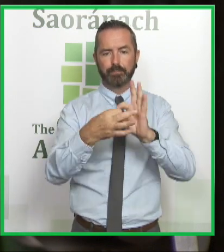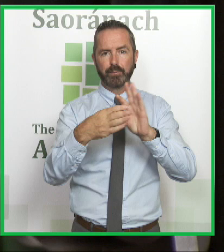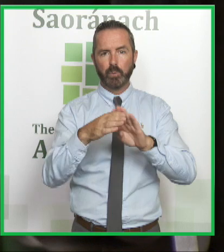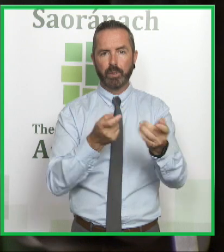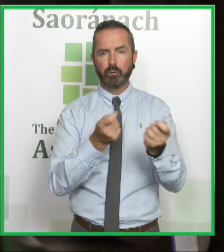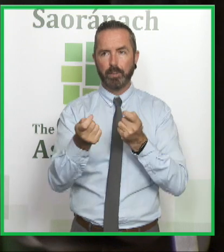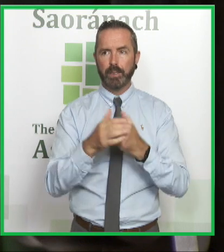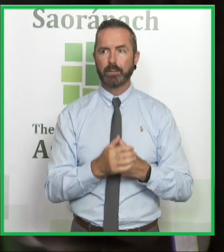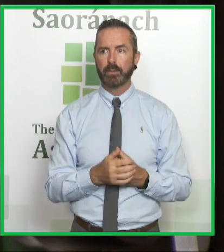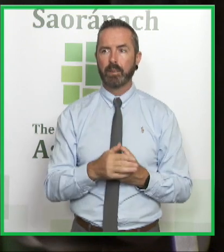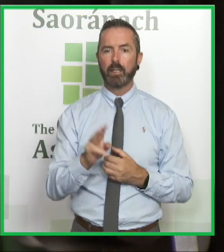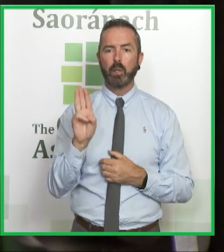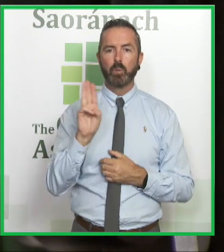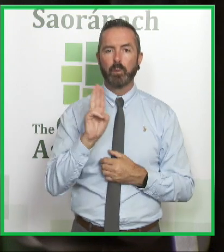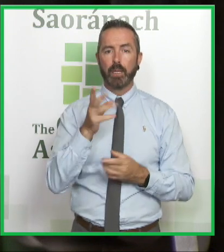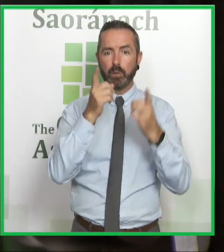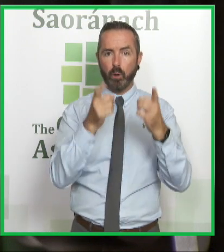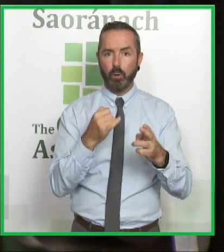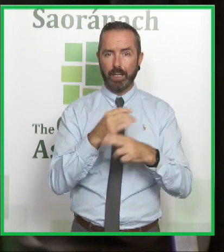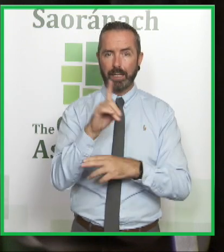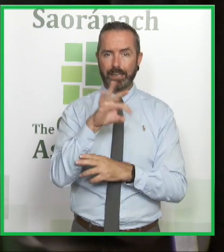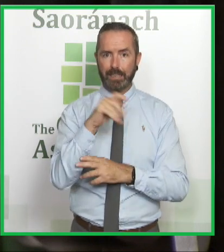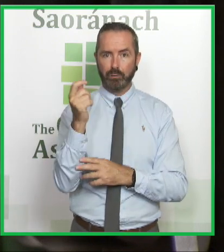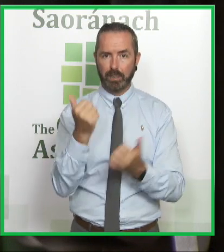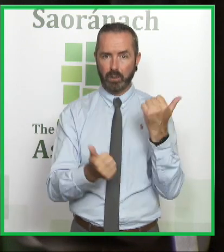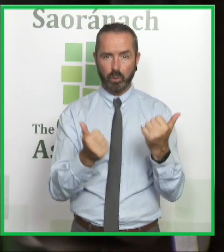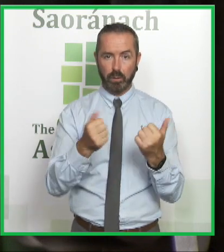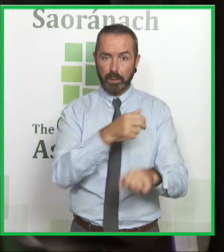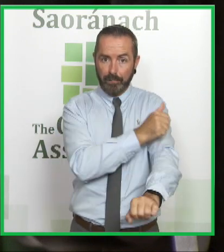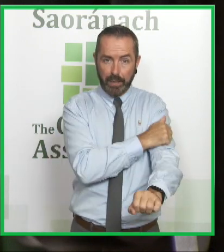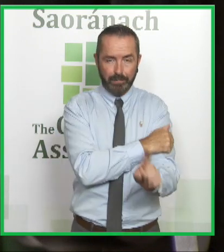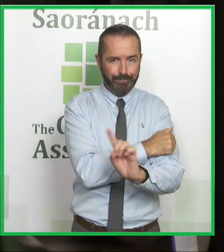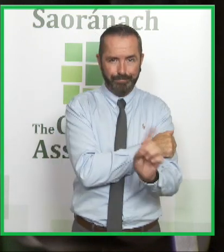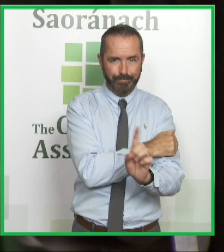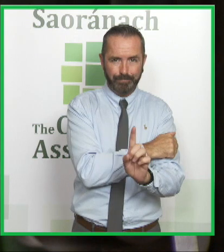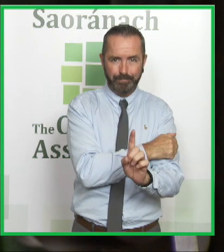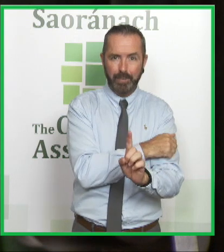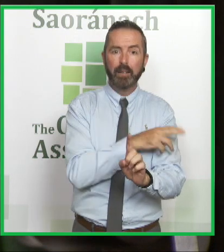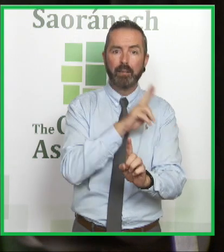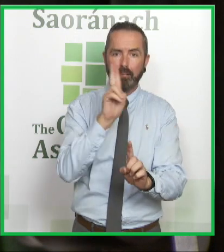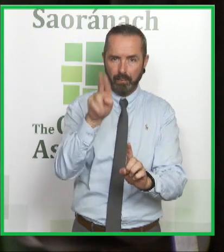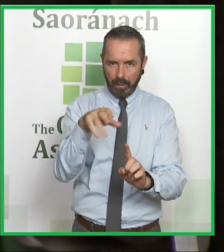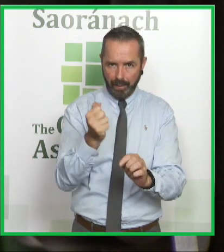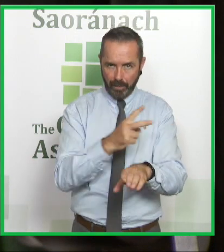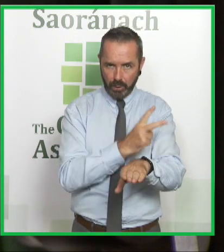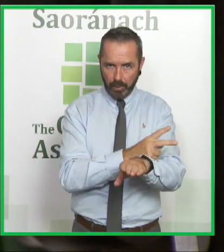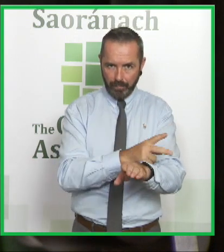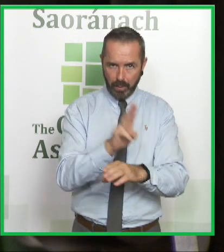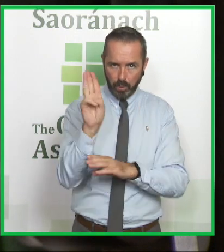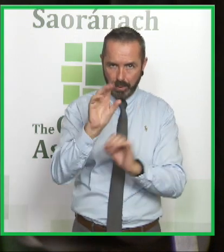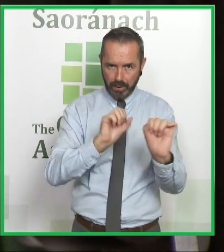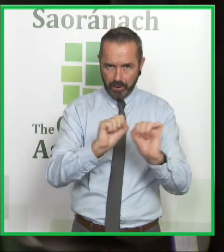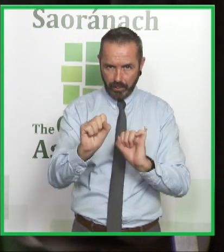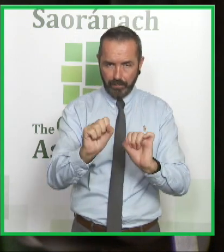A probation order in the district court is not a conviction, so a person can be placed under the supervision of the probation